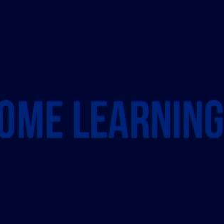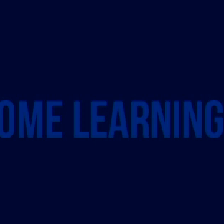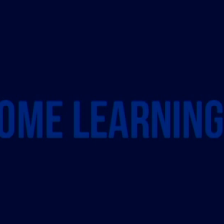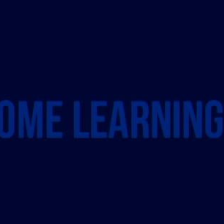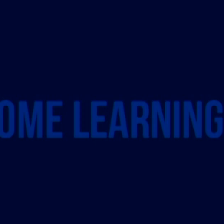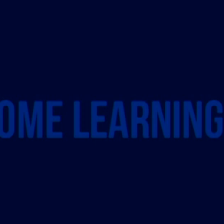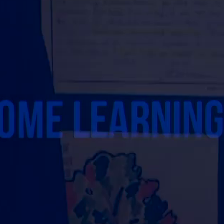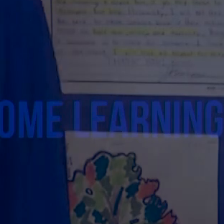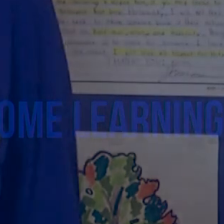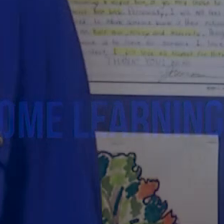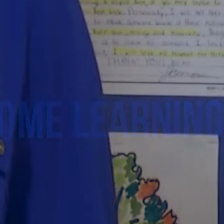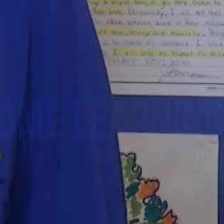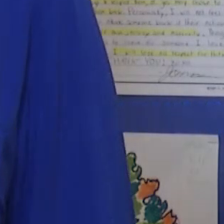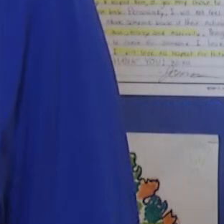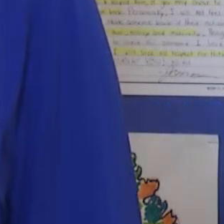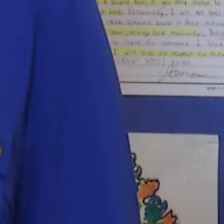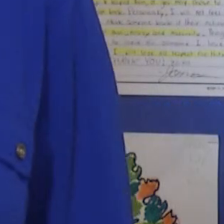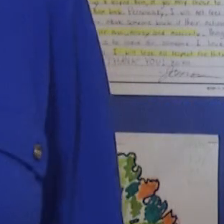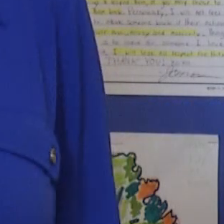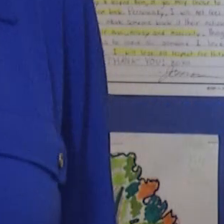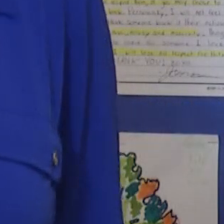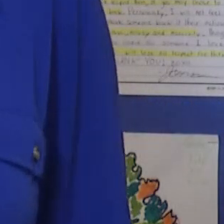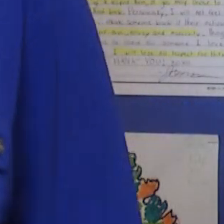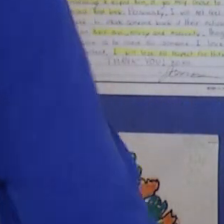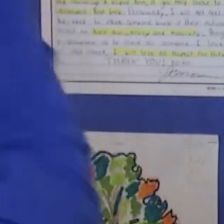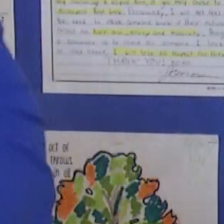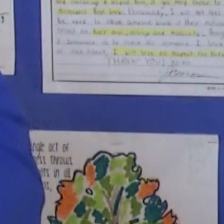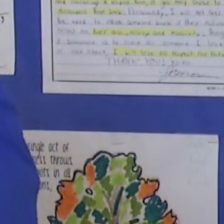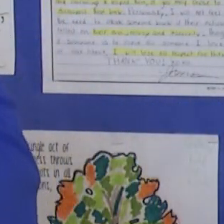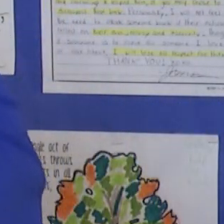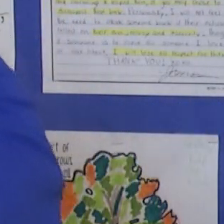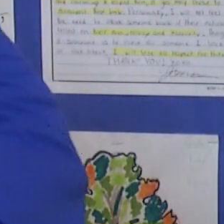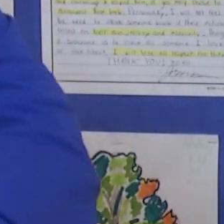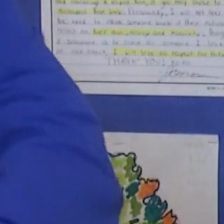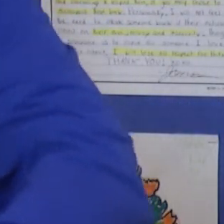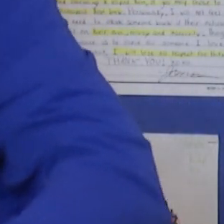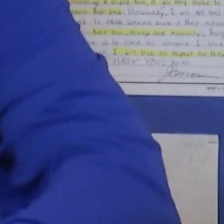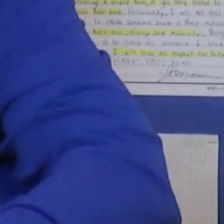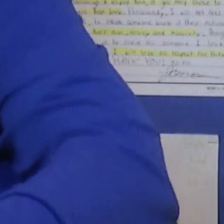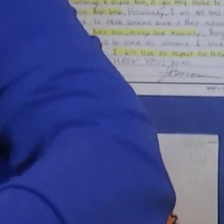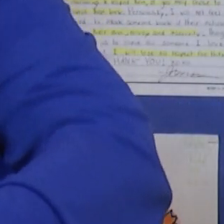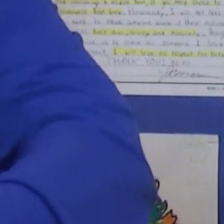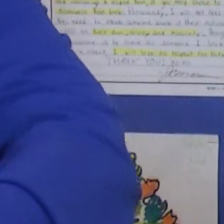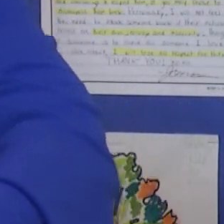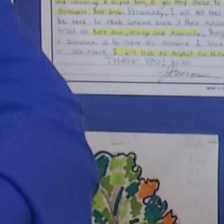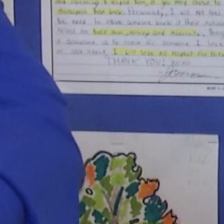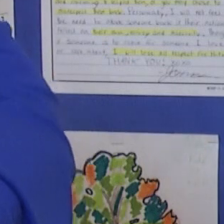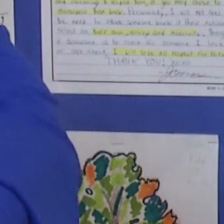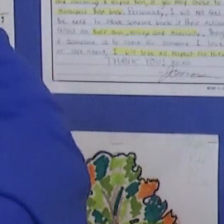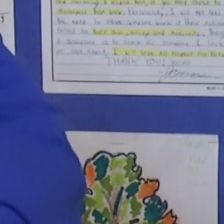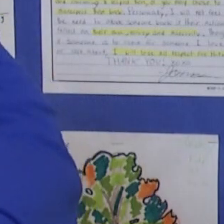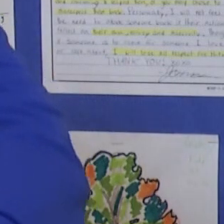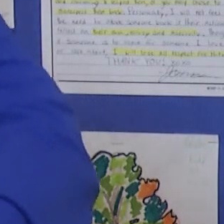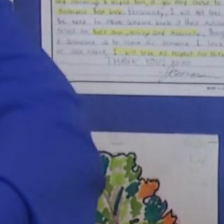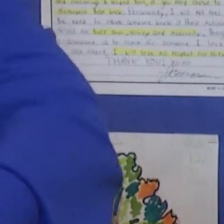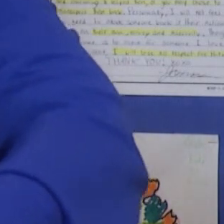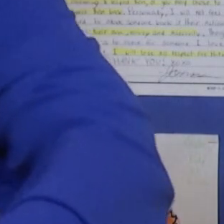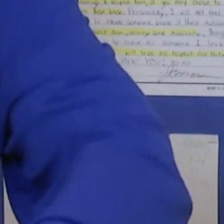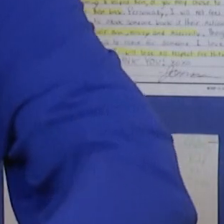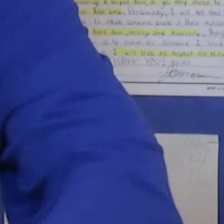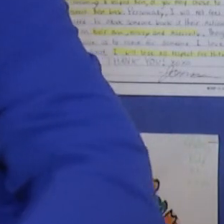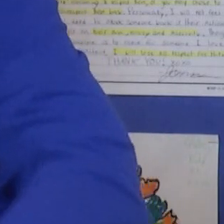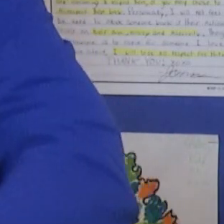am a teacher at Denton Magnet School of Technology. Today, we are going to continue with Chapter 13, the Civil